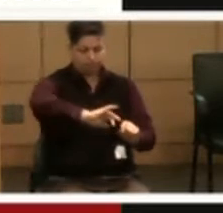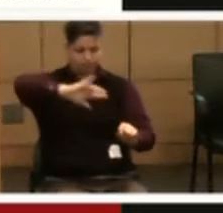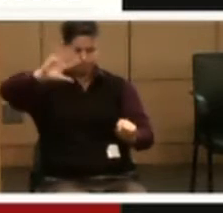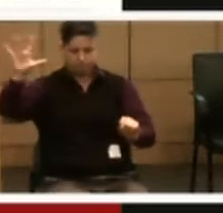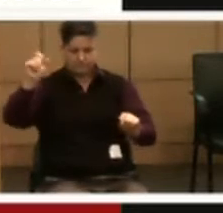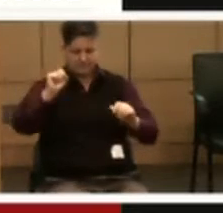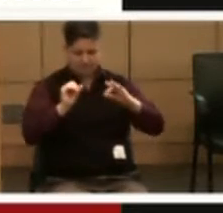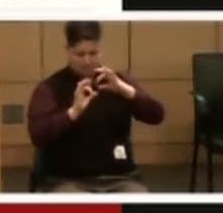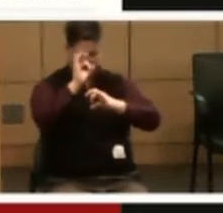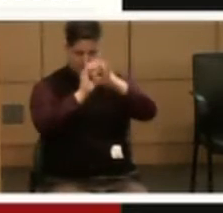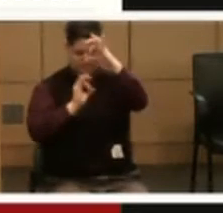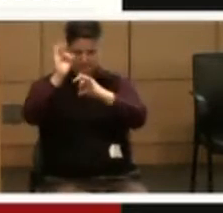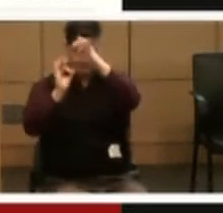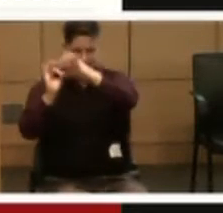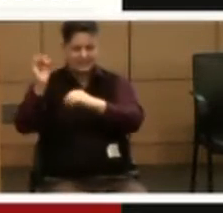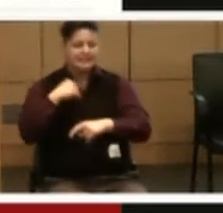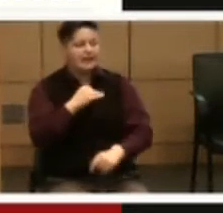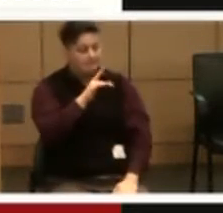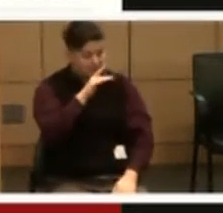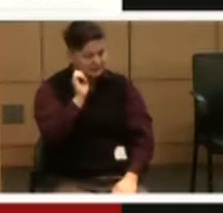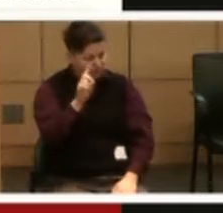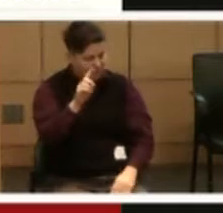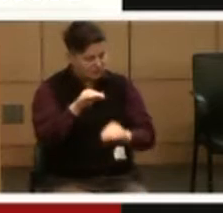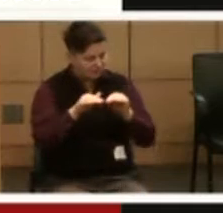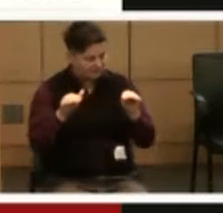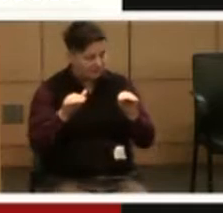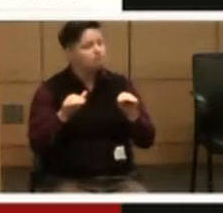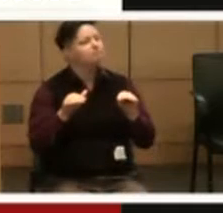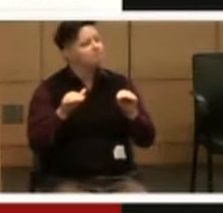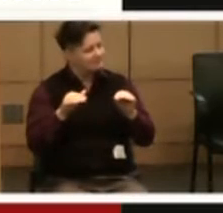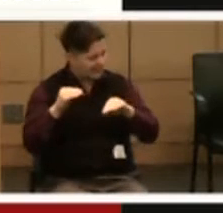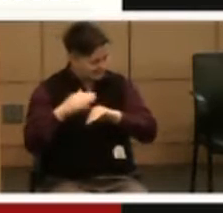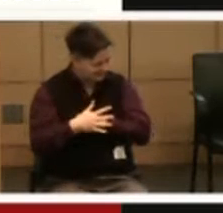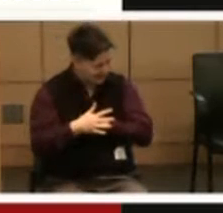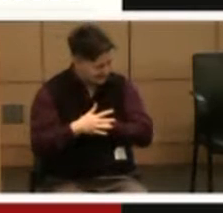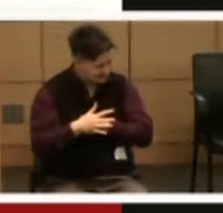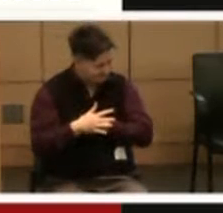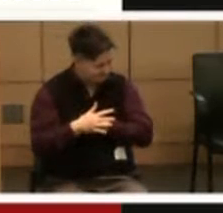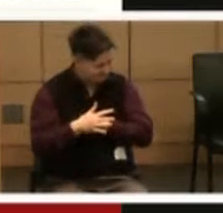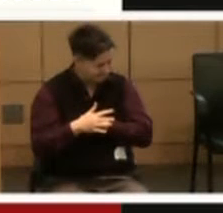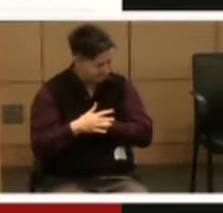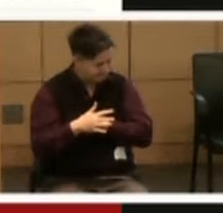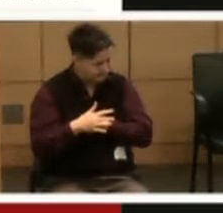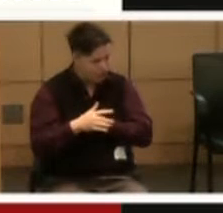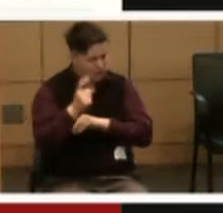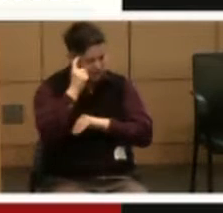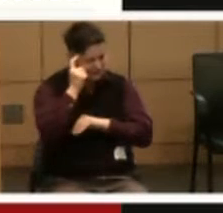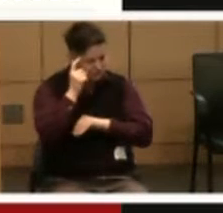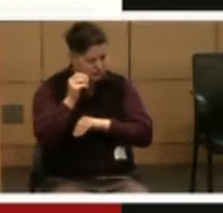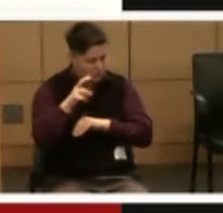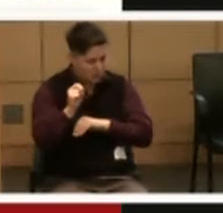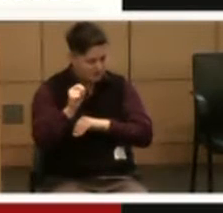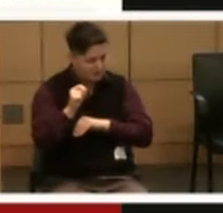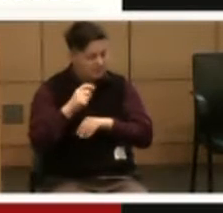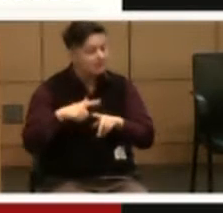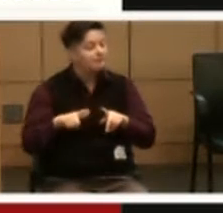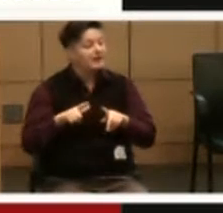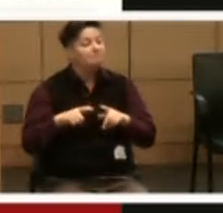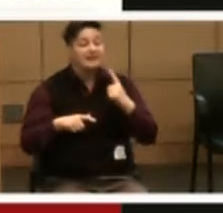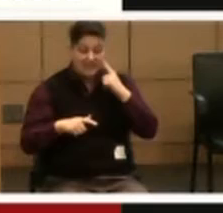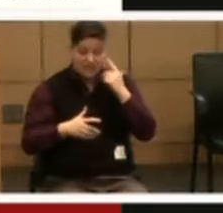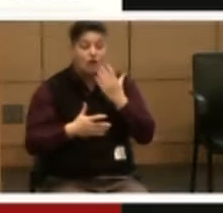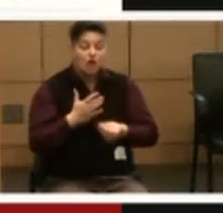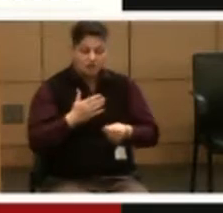here, you can see that maternal education has a stronger effect on their cognition scores, but still that the hearing loss did have